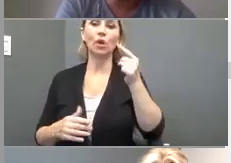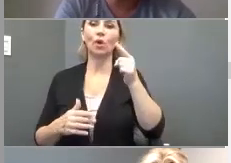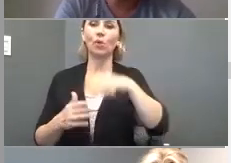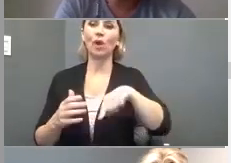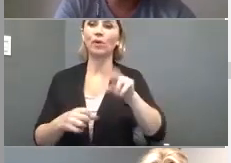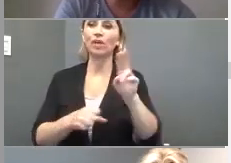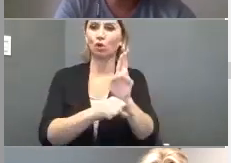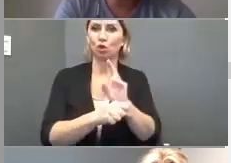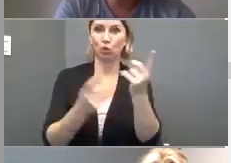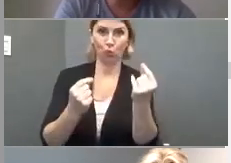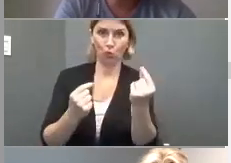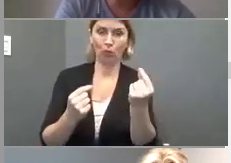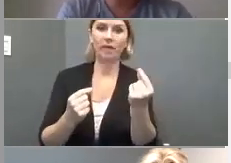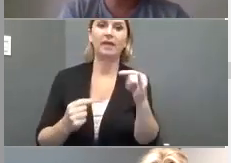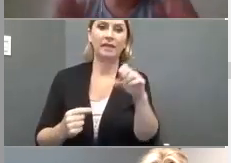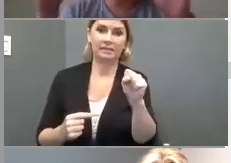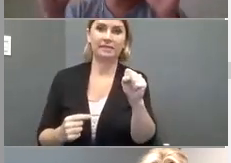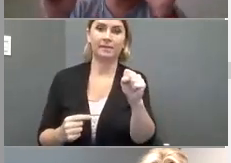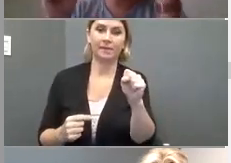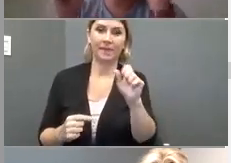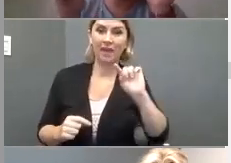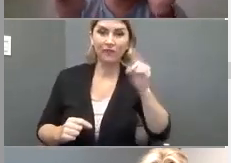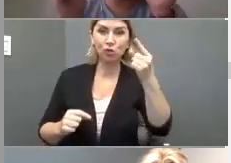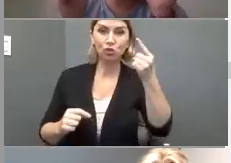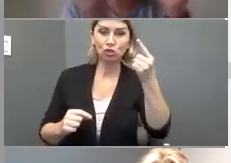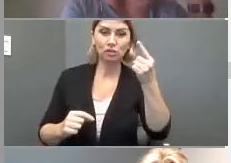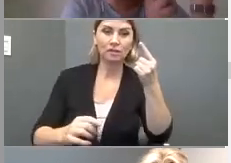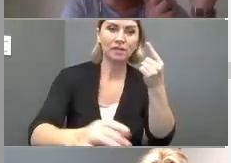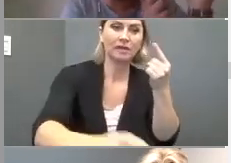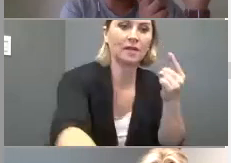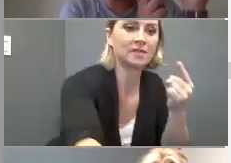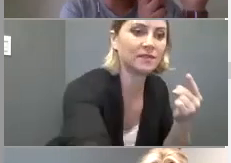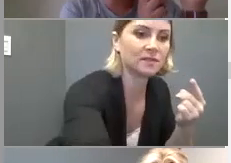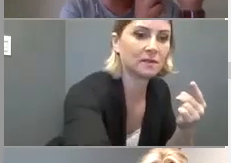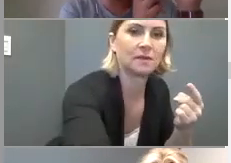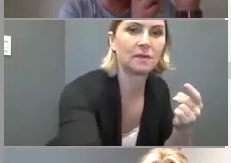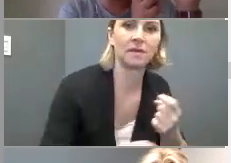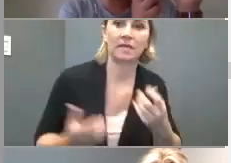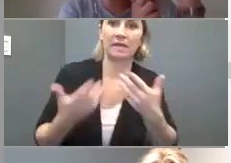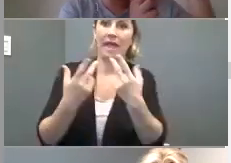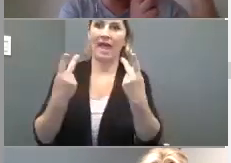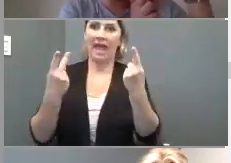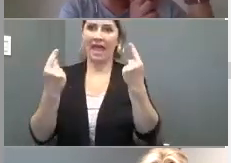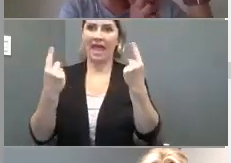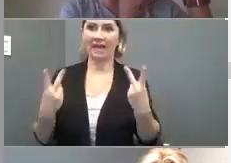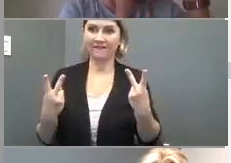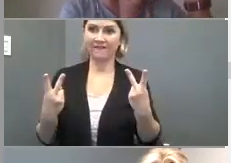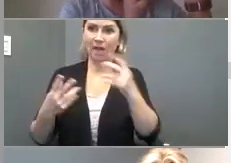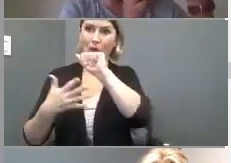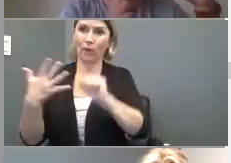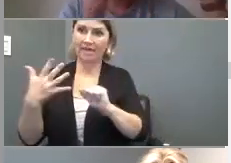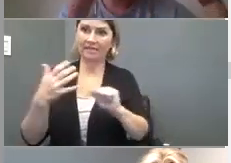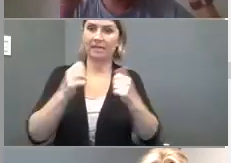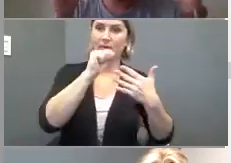usually do is we first copy the two arrays into two new arrays, left array and a